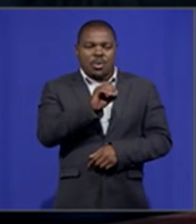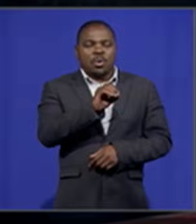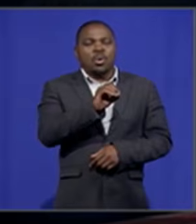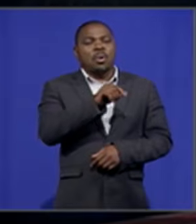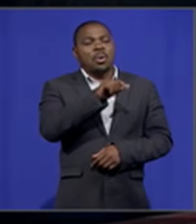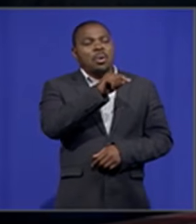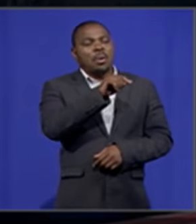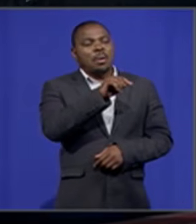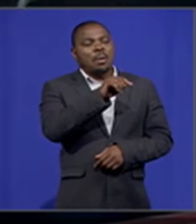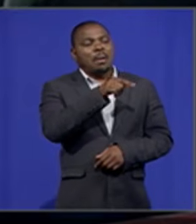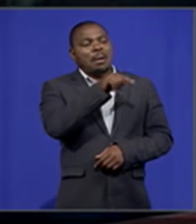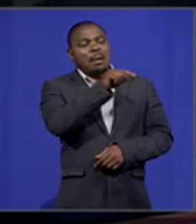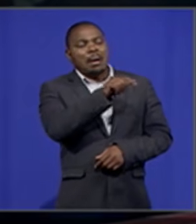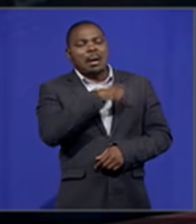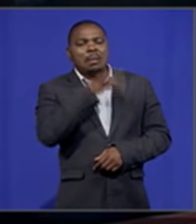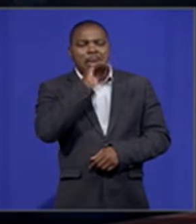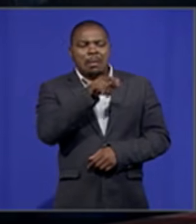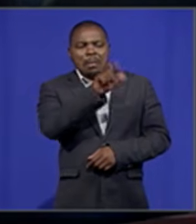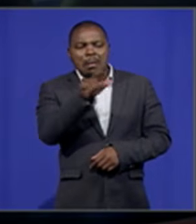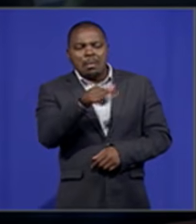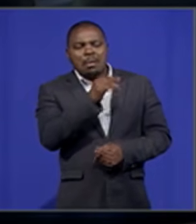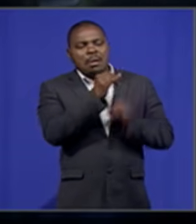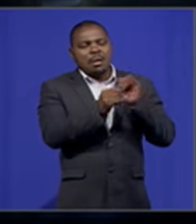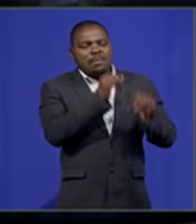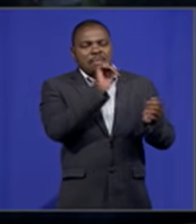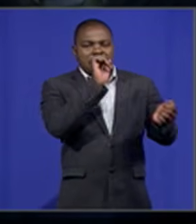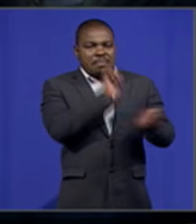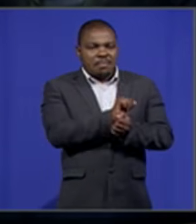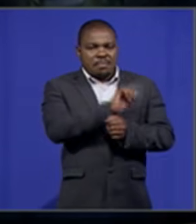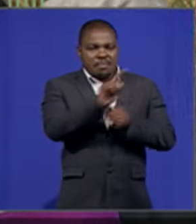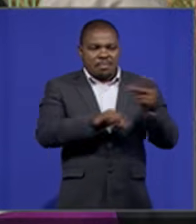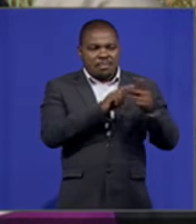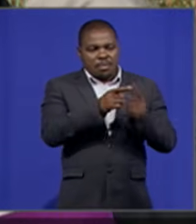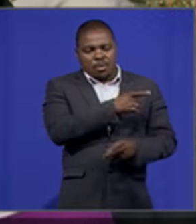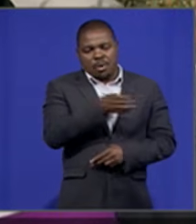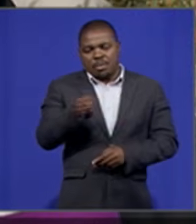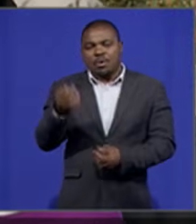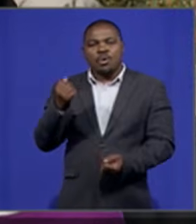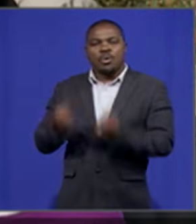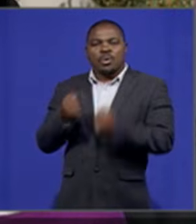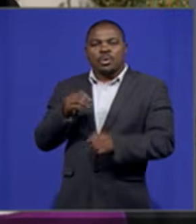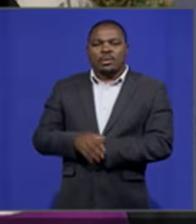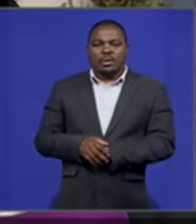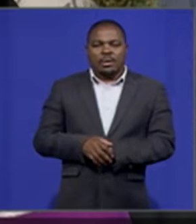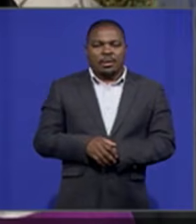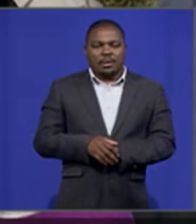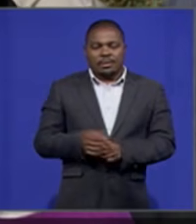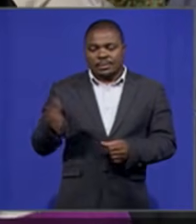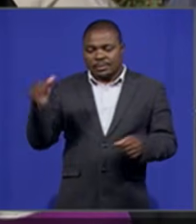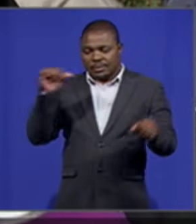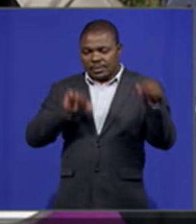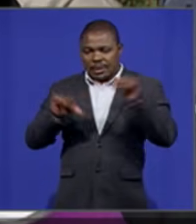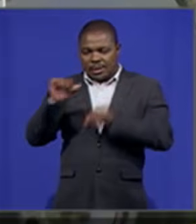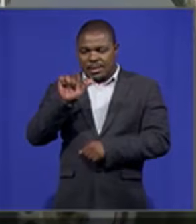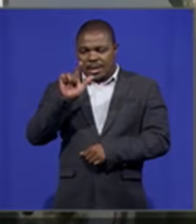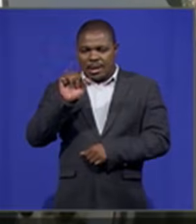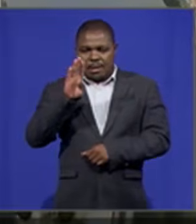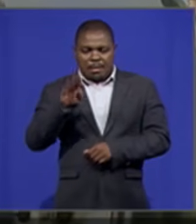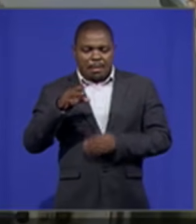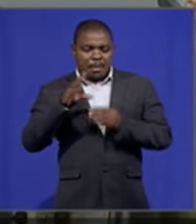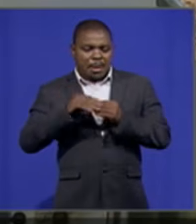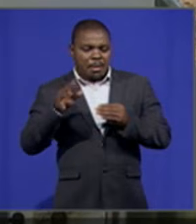le 11 le go tlhagelela ga bona mo kgotlatshekelo. The members of forensic science laboratories are